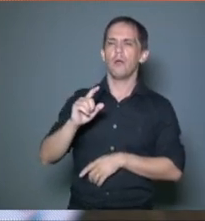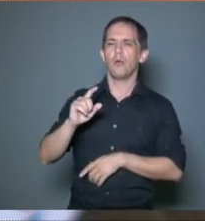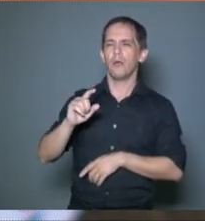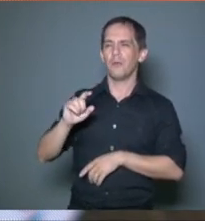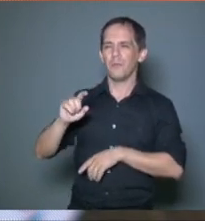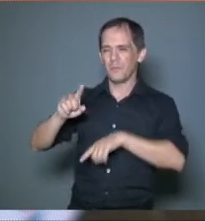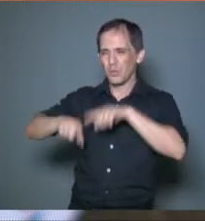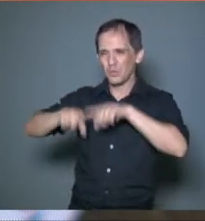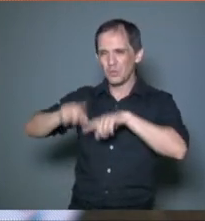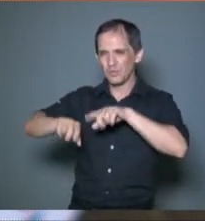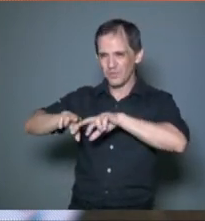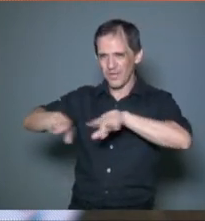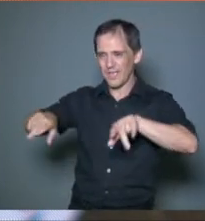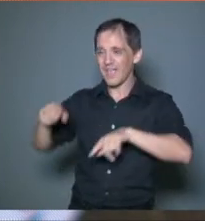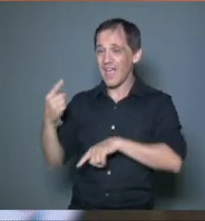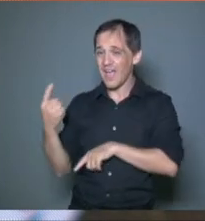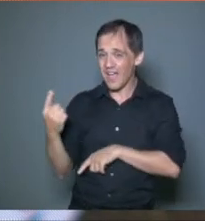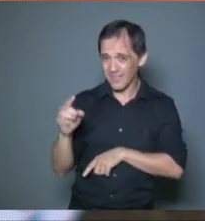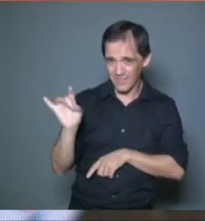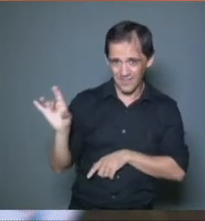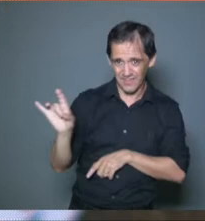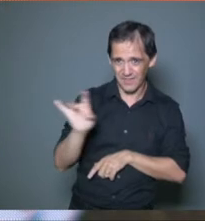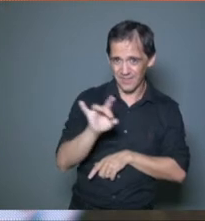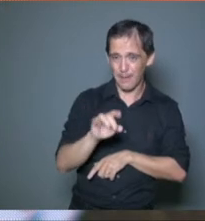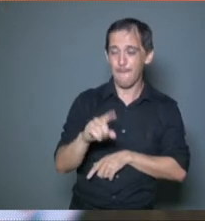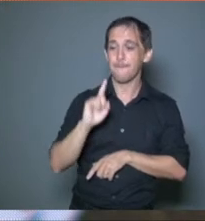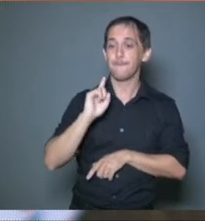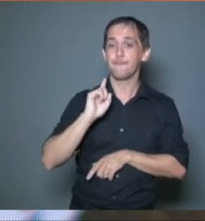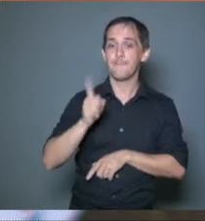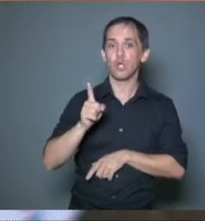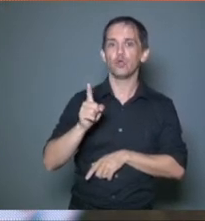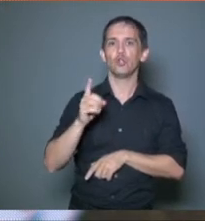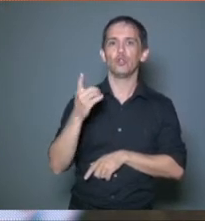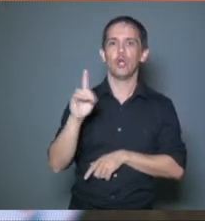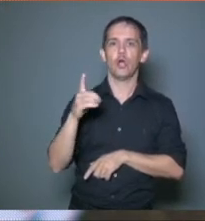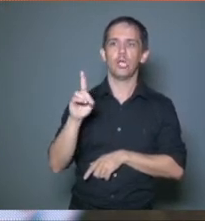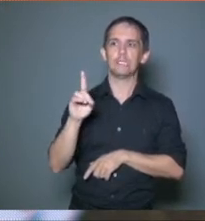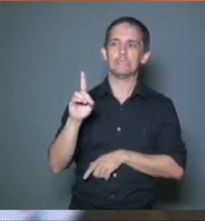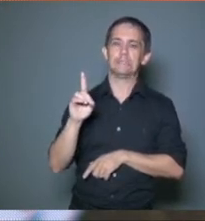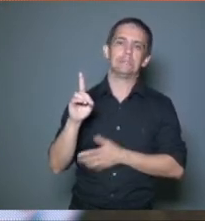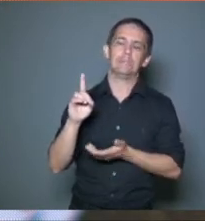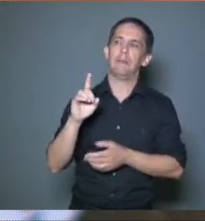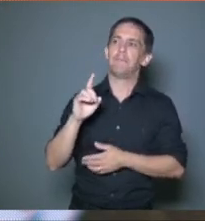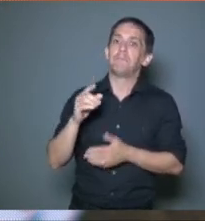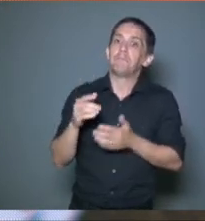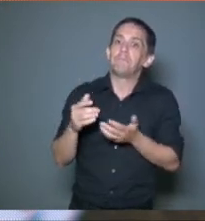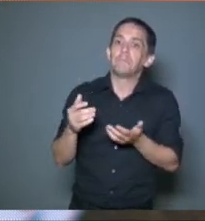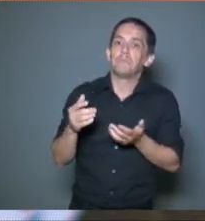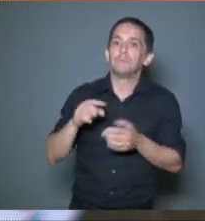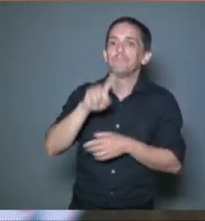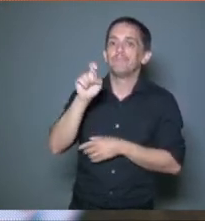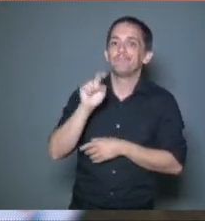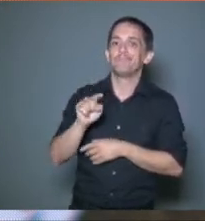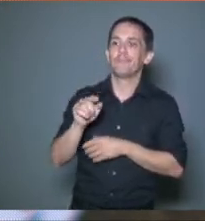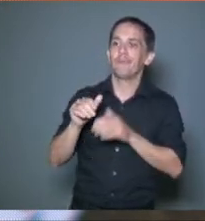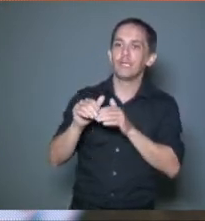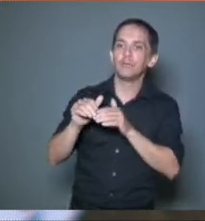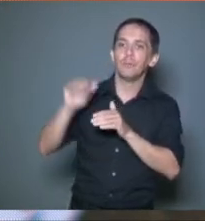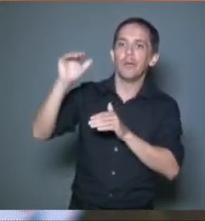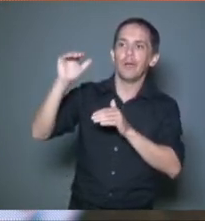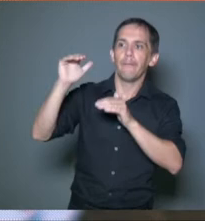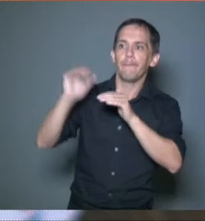again, $1,000 per ton of each one of the nutrients. And is it going to be